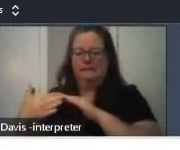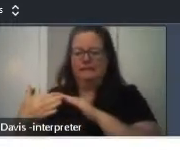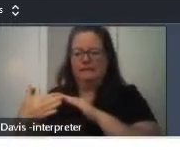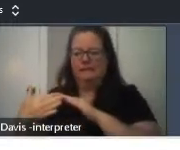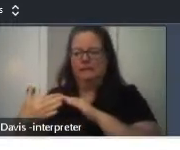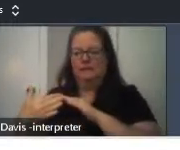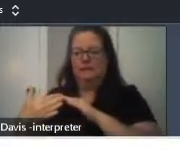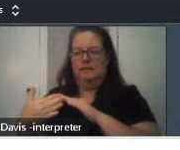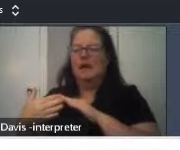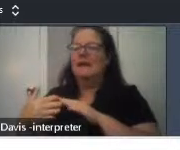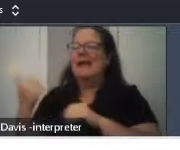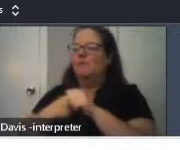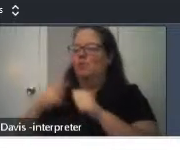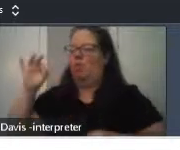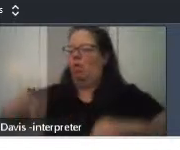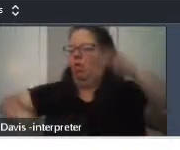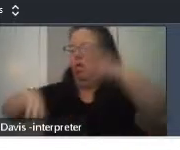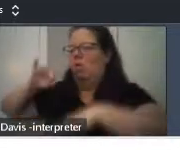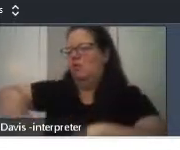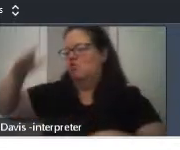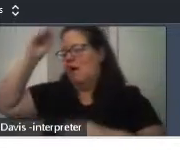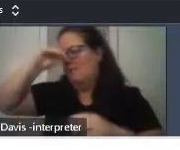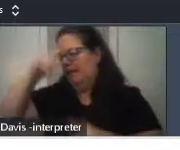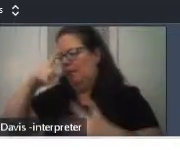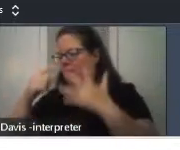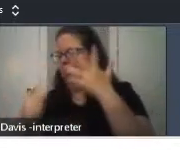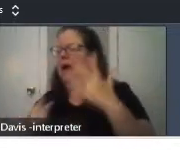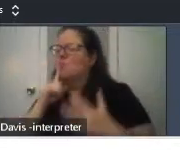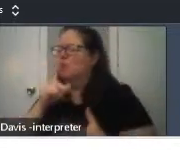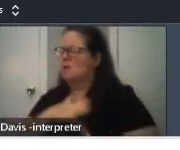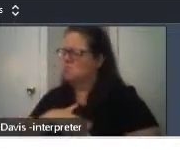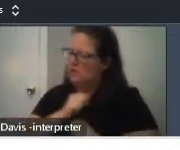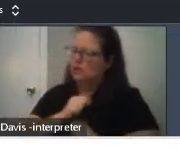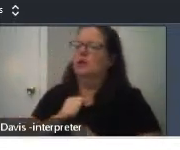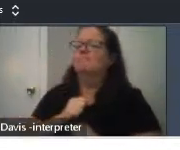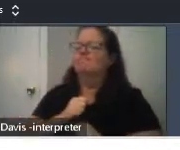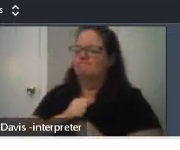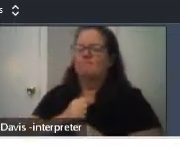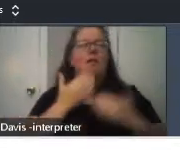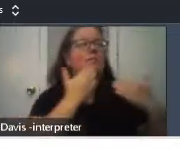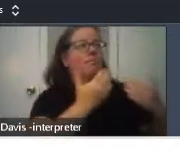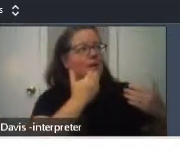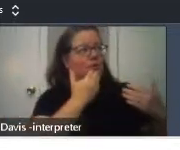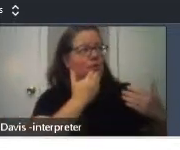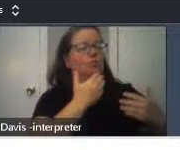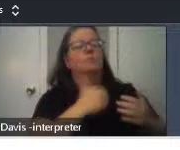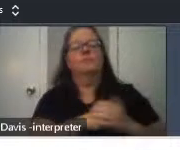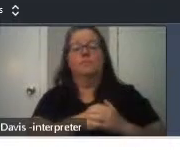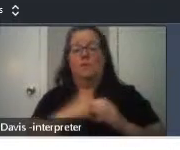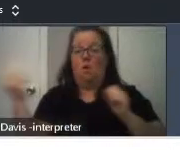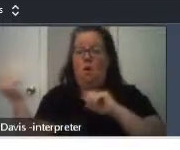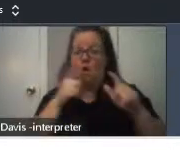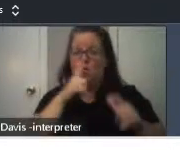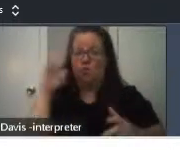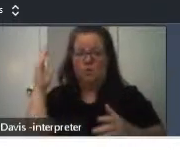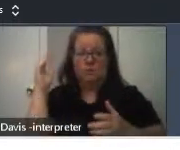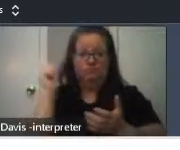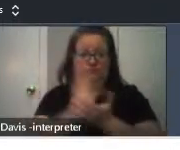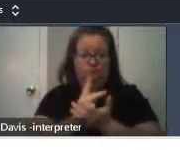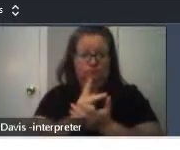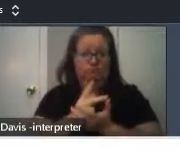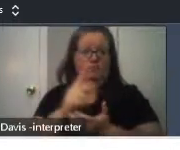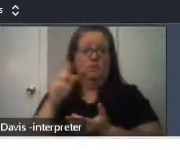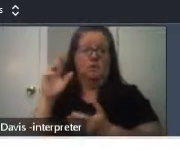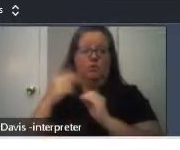input into it, knowing that that's the voice of the people. I appreciate it. I really do. Thank you, Councilwoman Logan. All those in favor of item 3 signify by saying